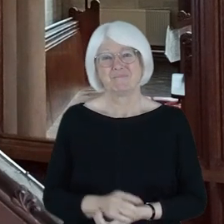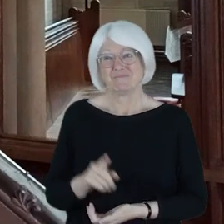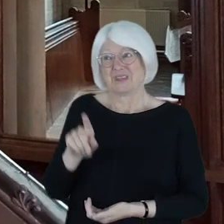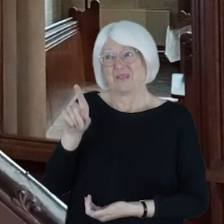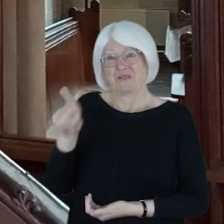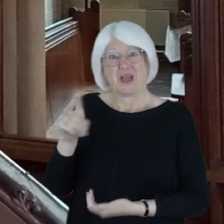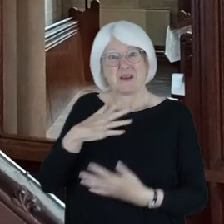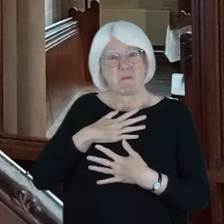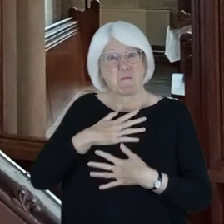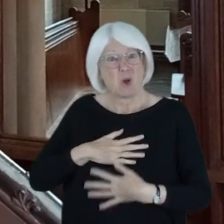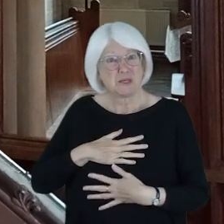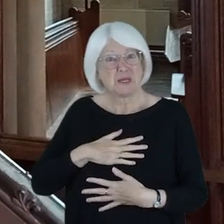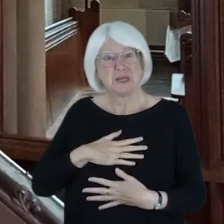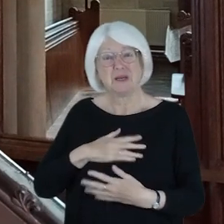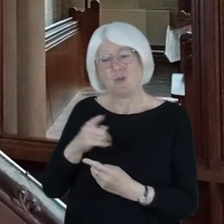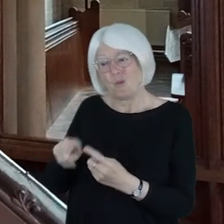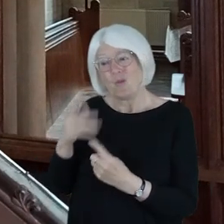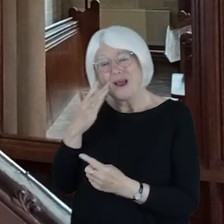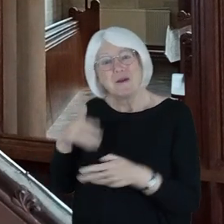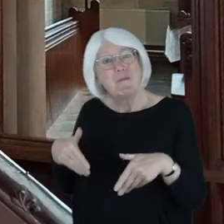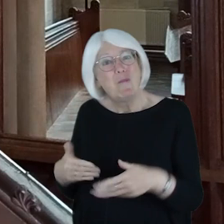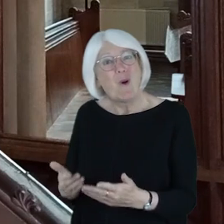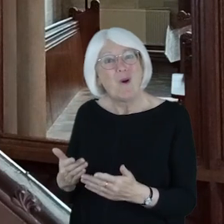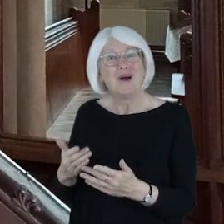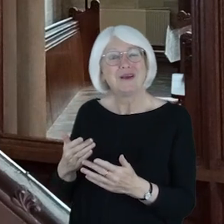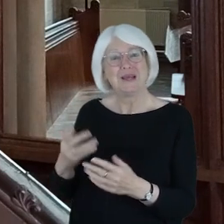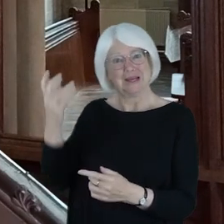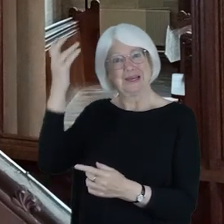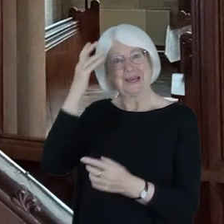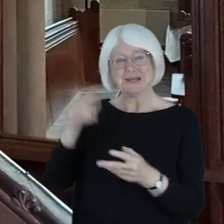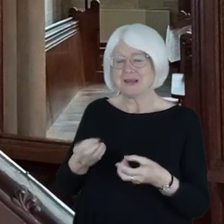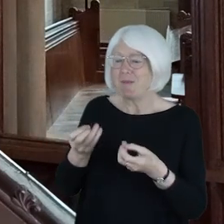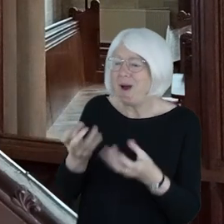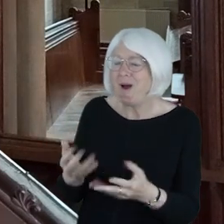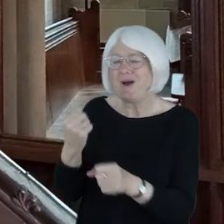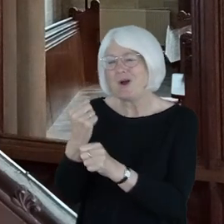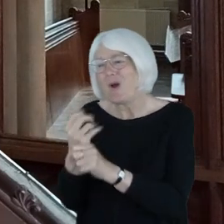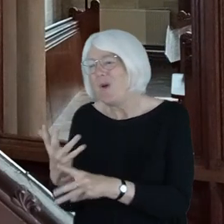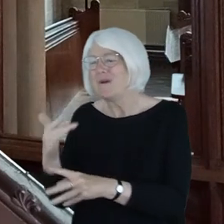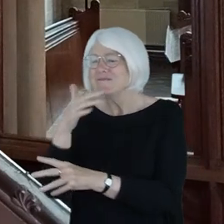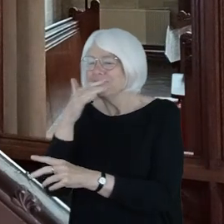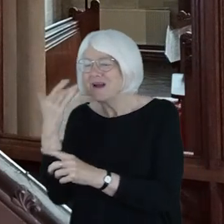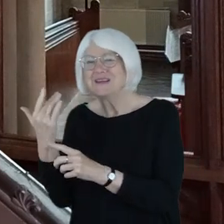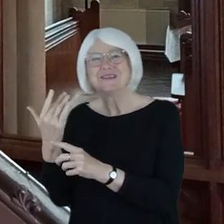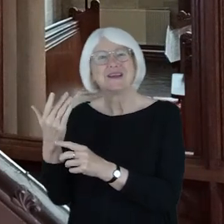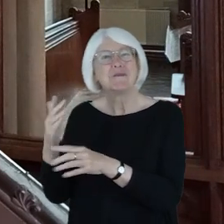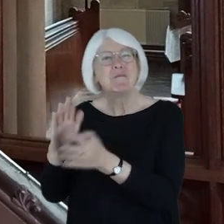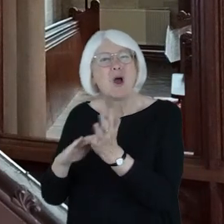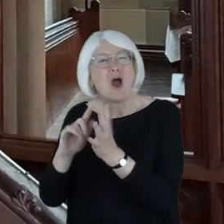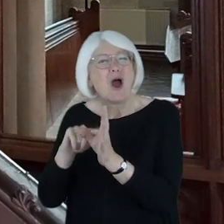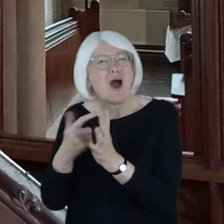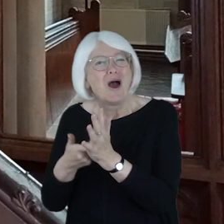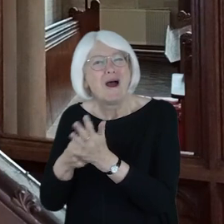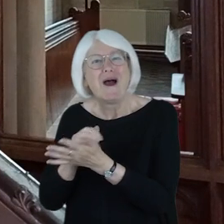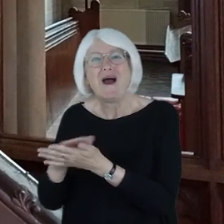That body which was offered frankincense, myrrh and gold at birth, anointed with costly nard on the